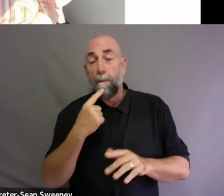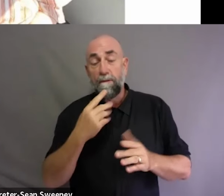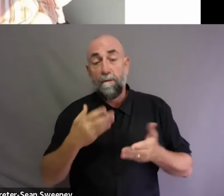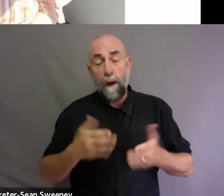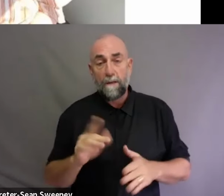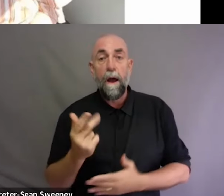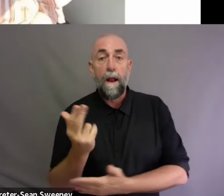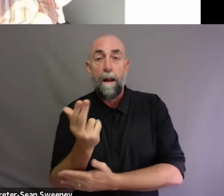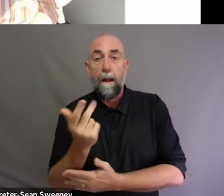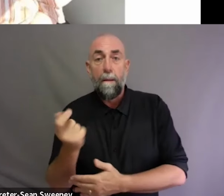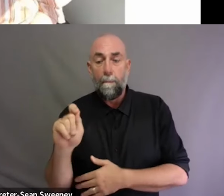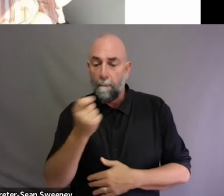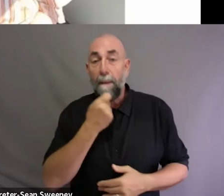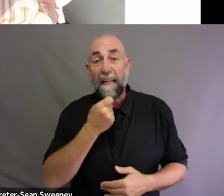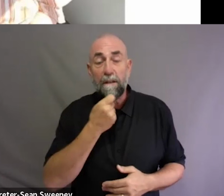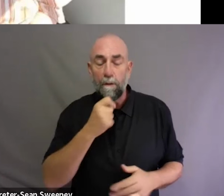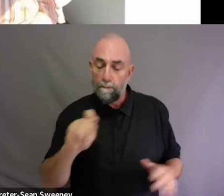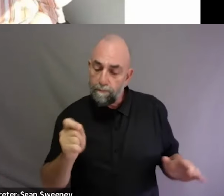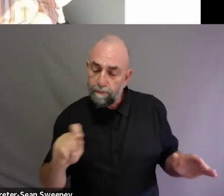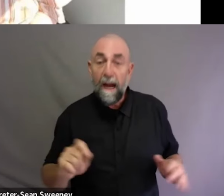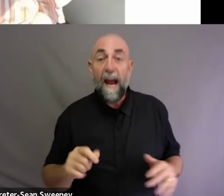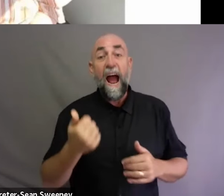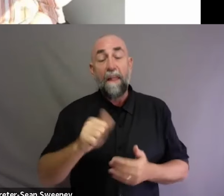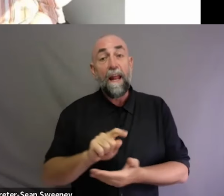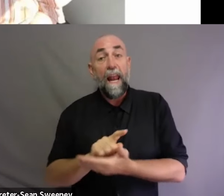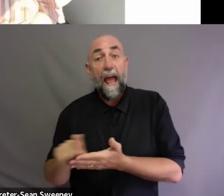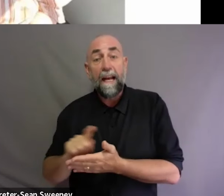we used collage, which became quite an important tool.